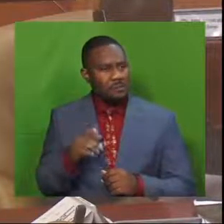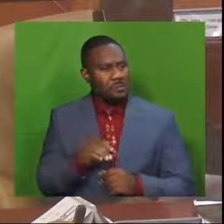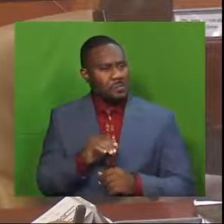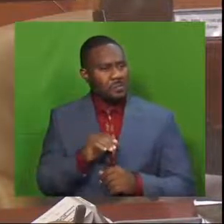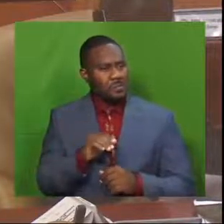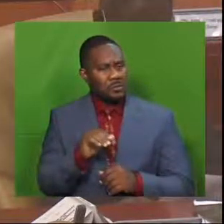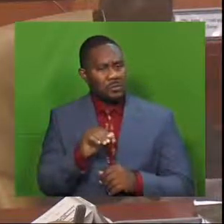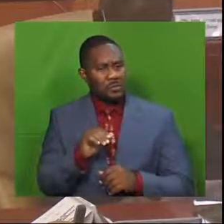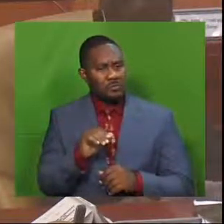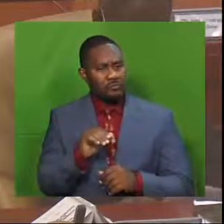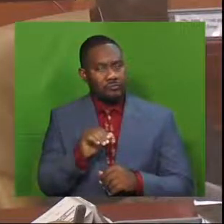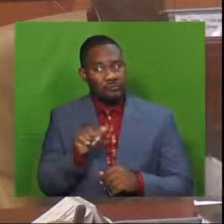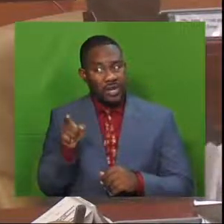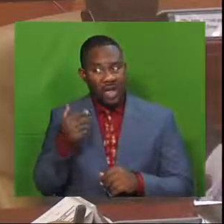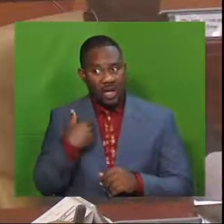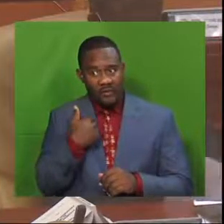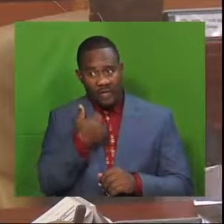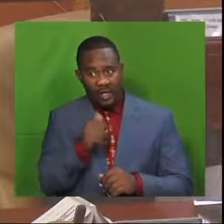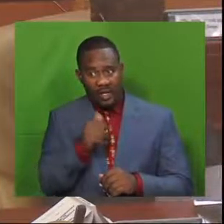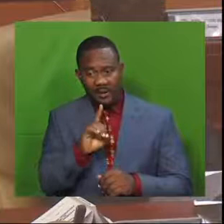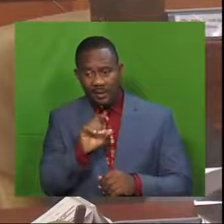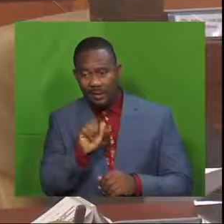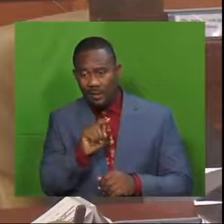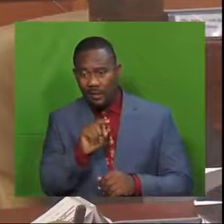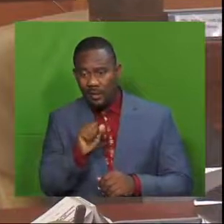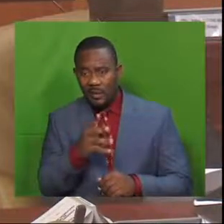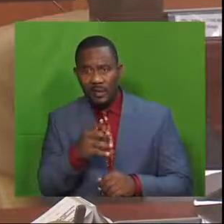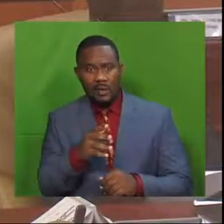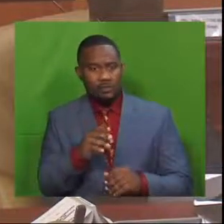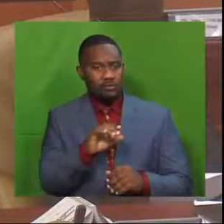losses and